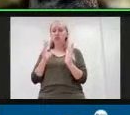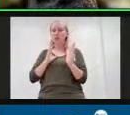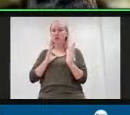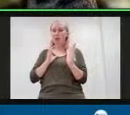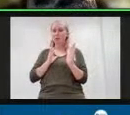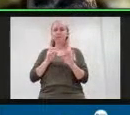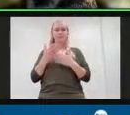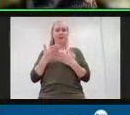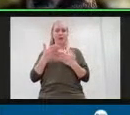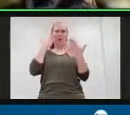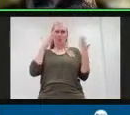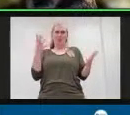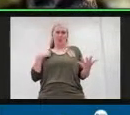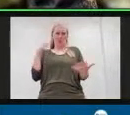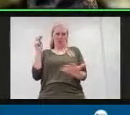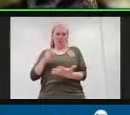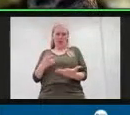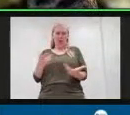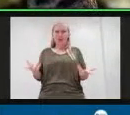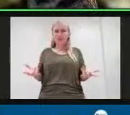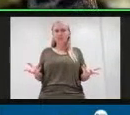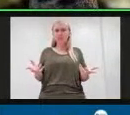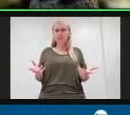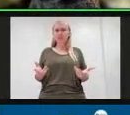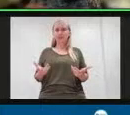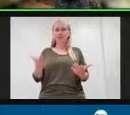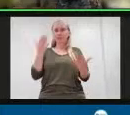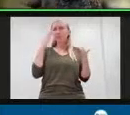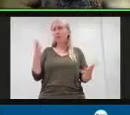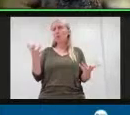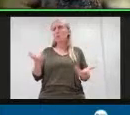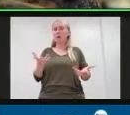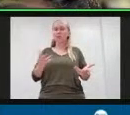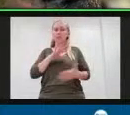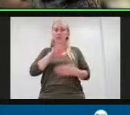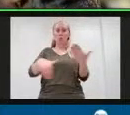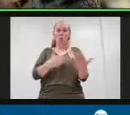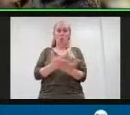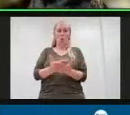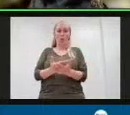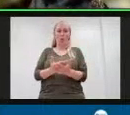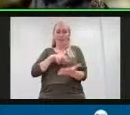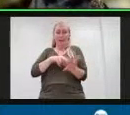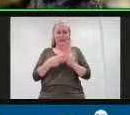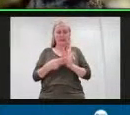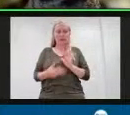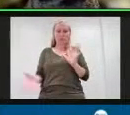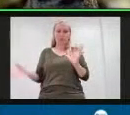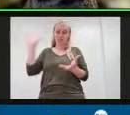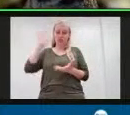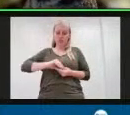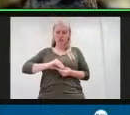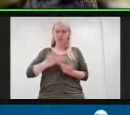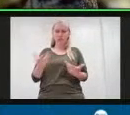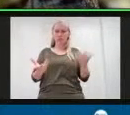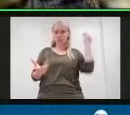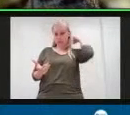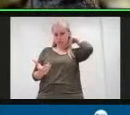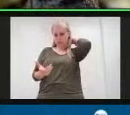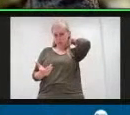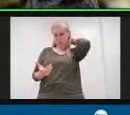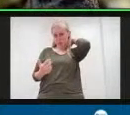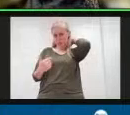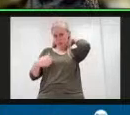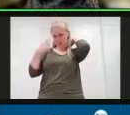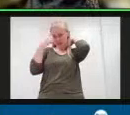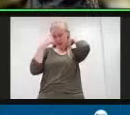like, I don't know what I'm looking at. I don't know what all that encompasses and everything else. And this, I think there